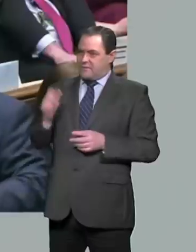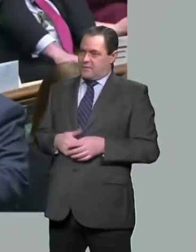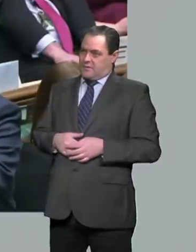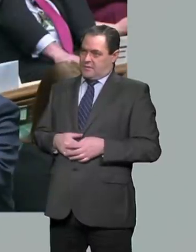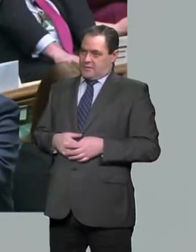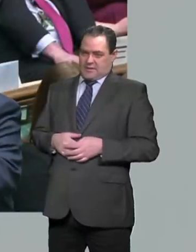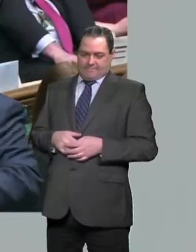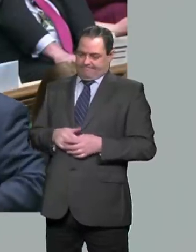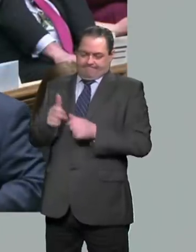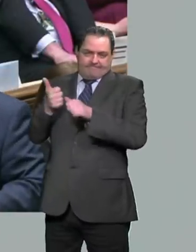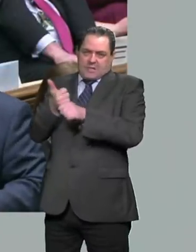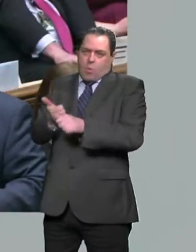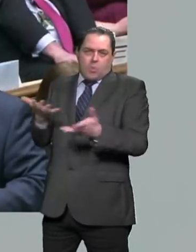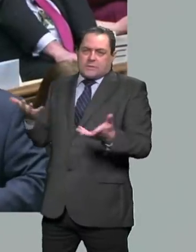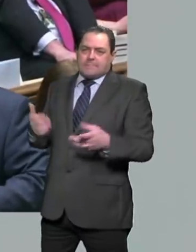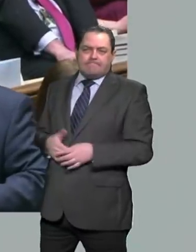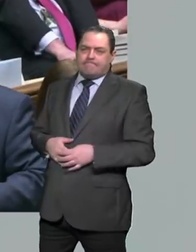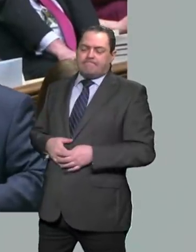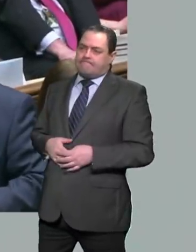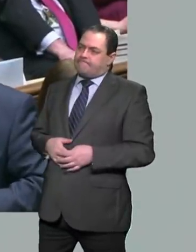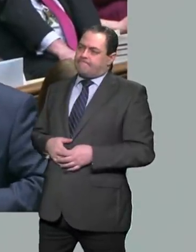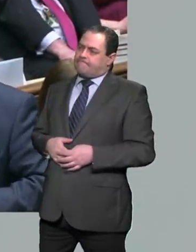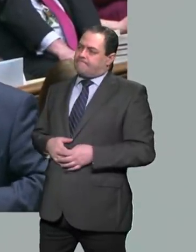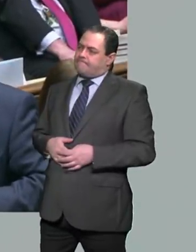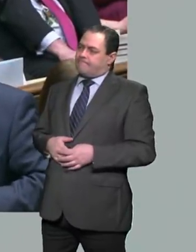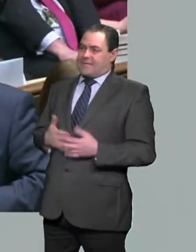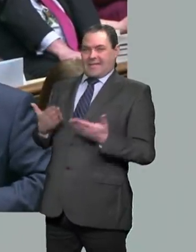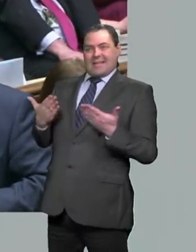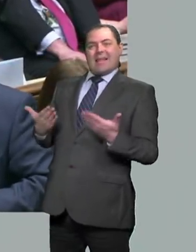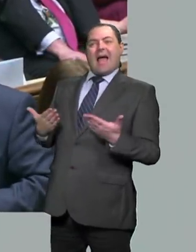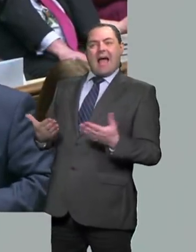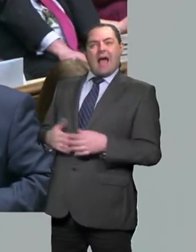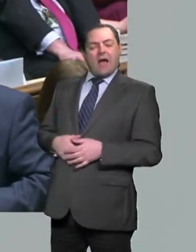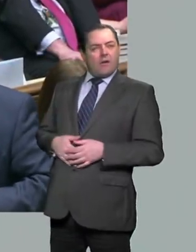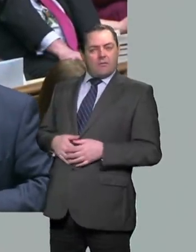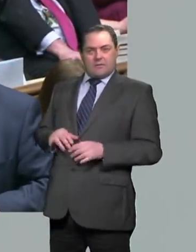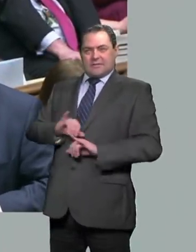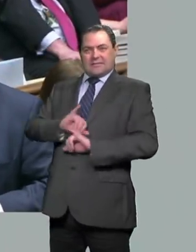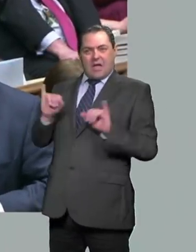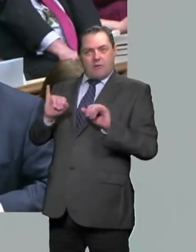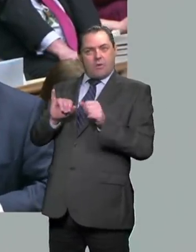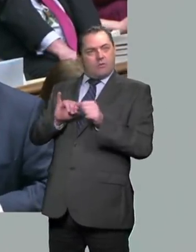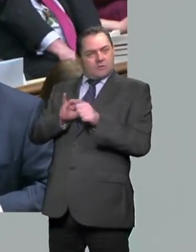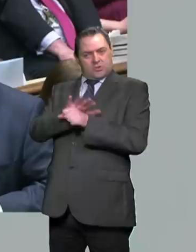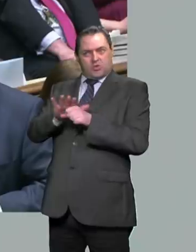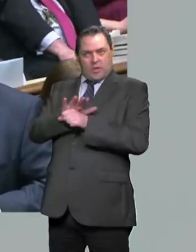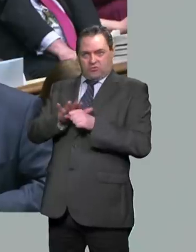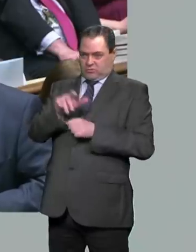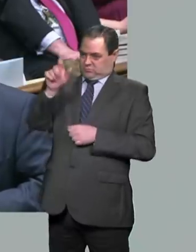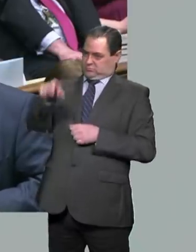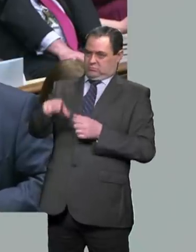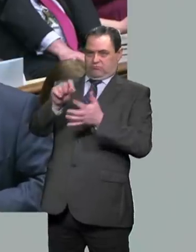lost it. Mr. Speaker, we've now reached the ridiculous scenario of a Prime